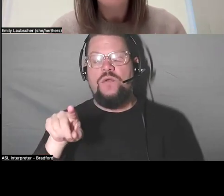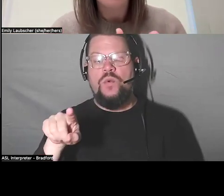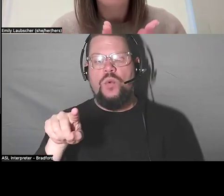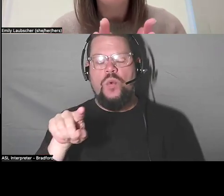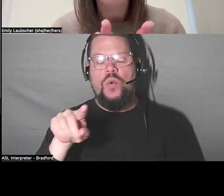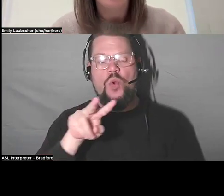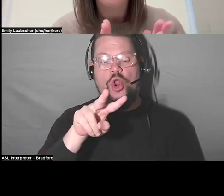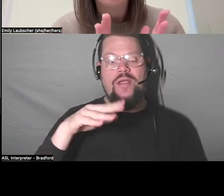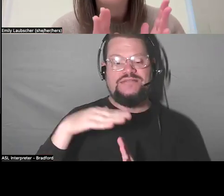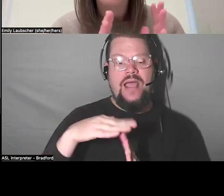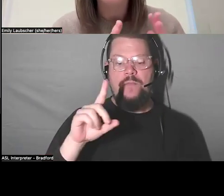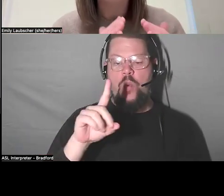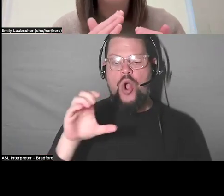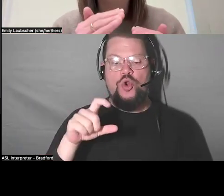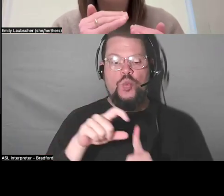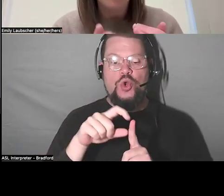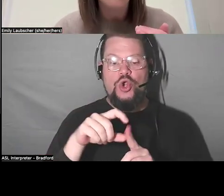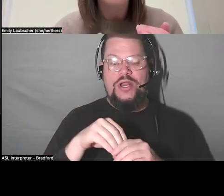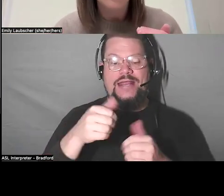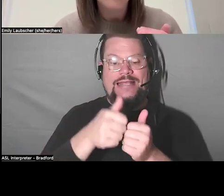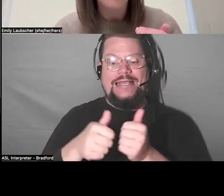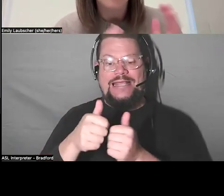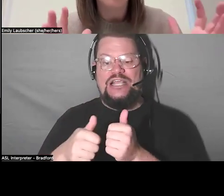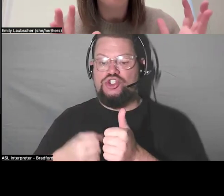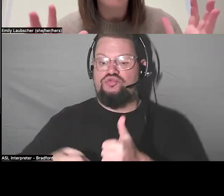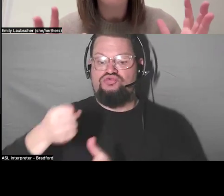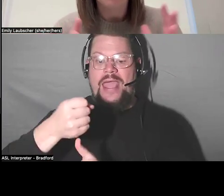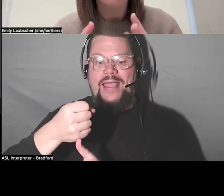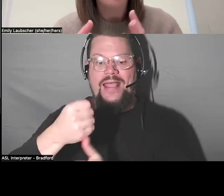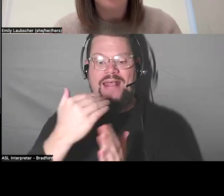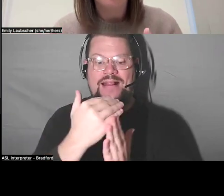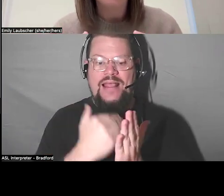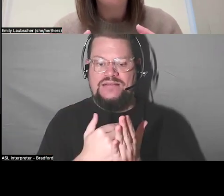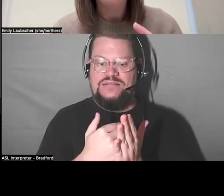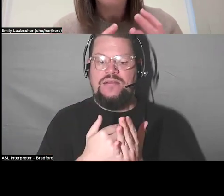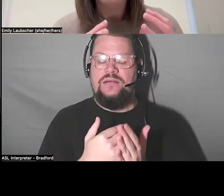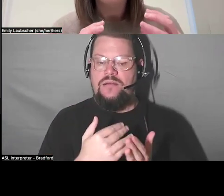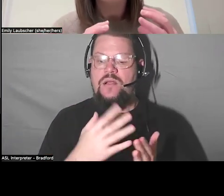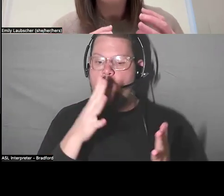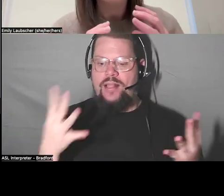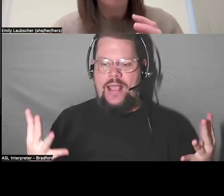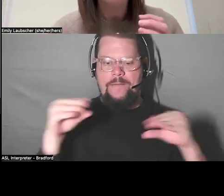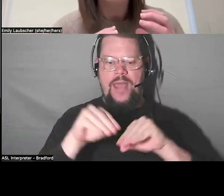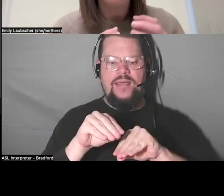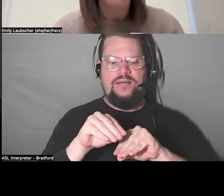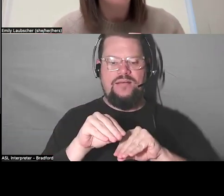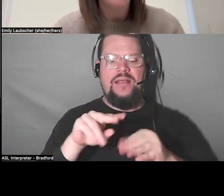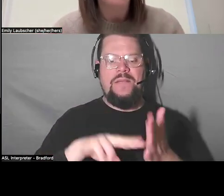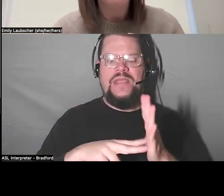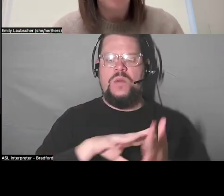top 100 words on each of these ranked lists and combine them all together, you get a total